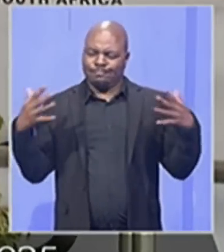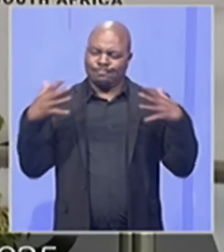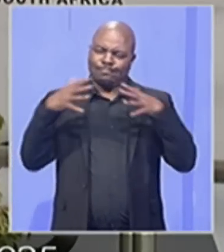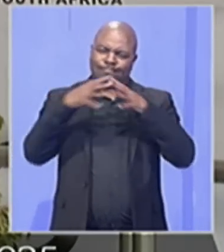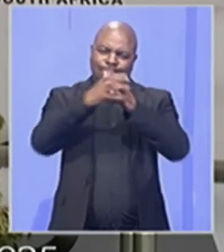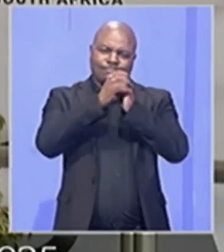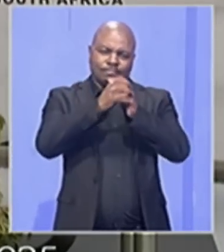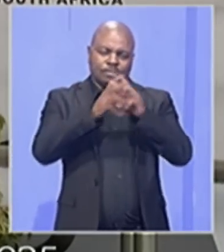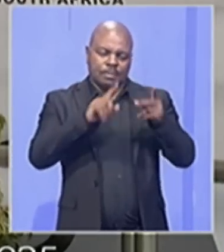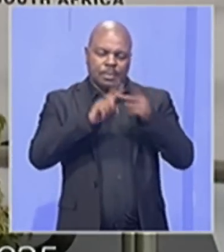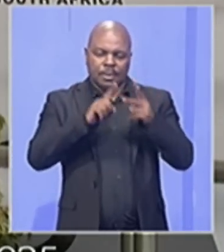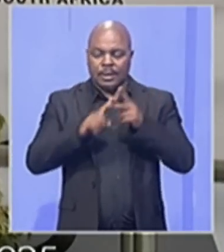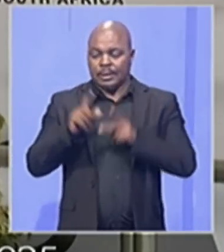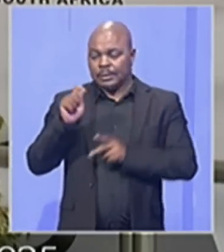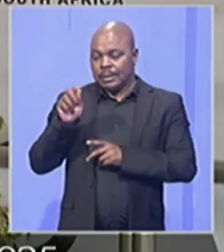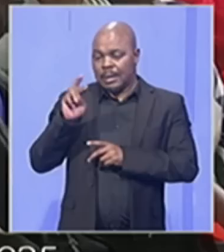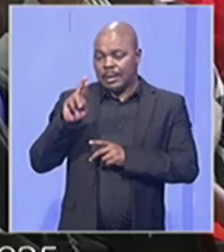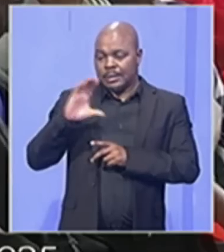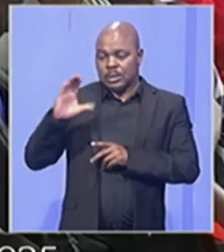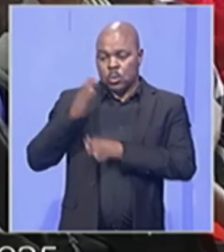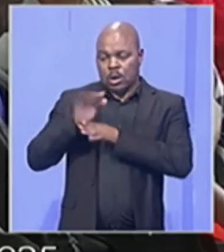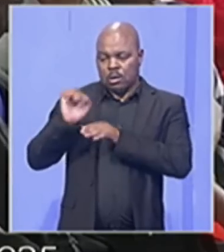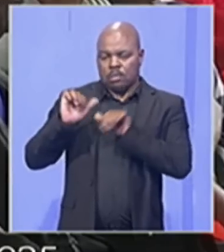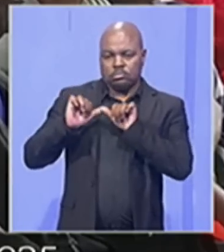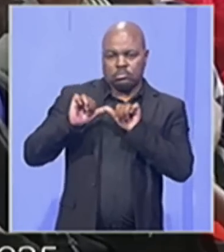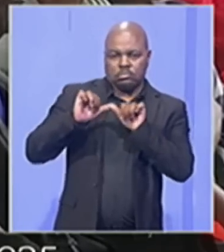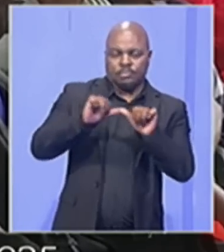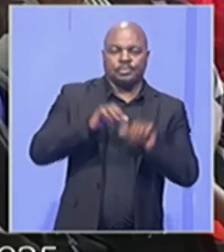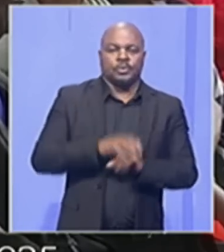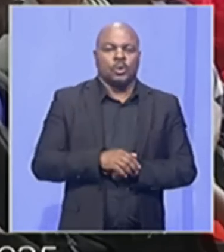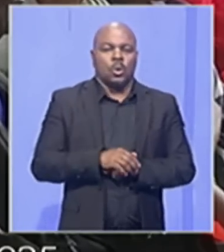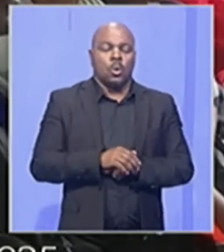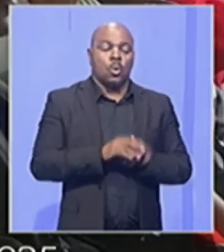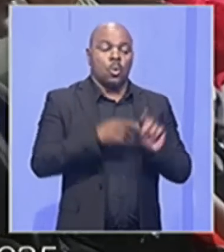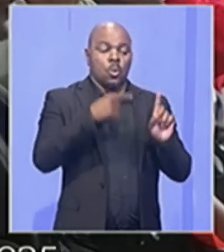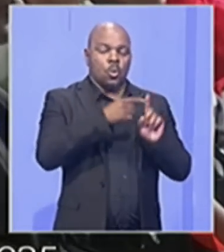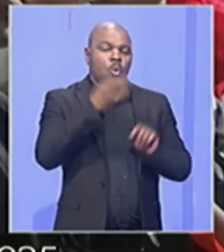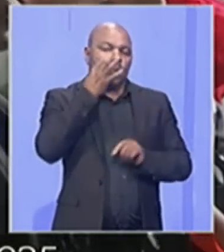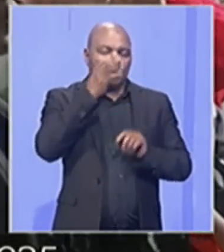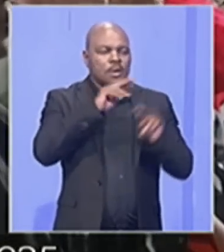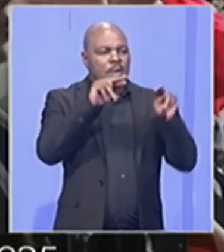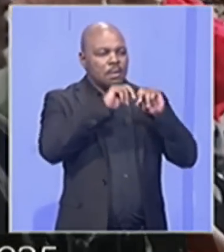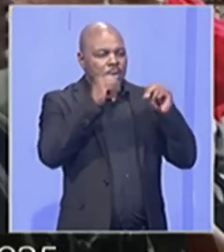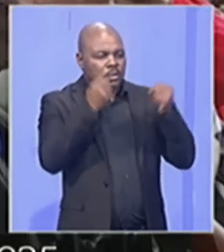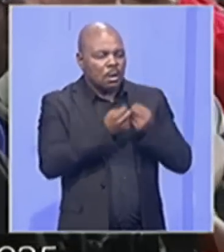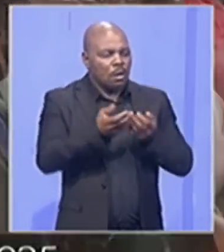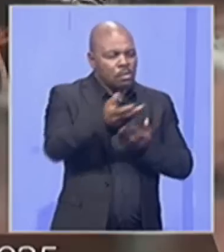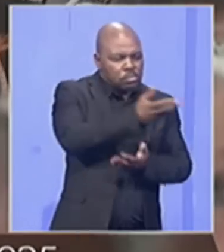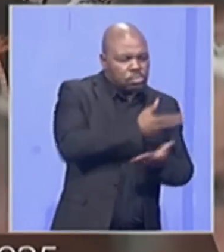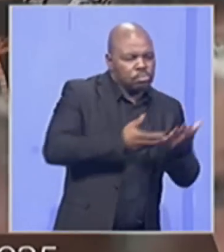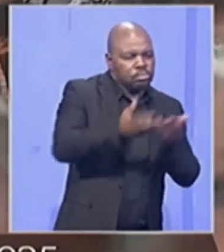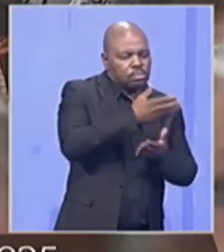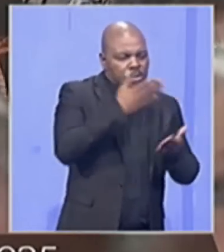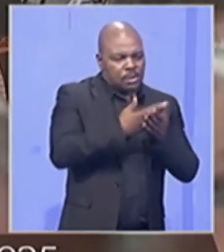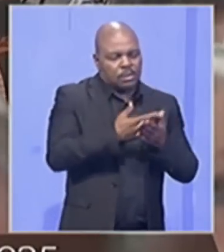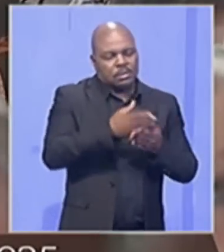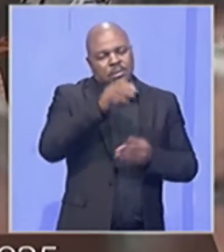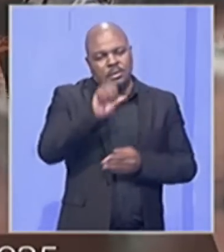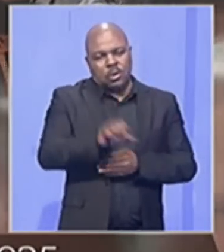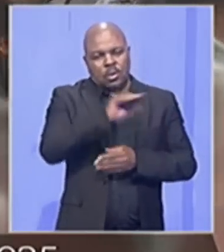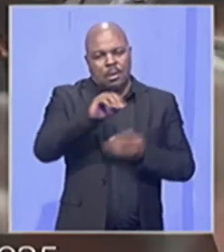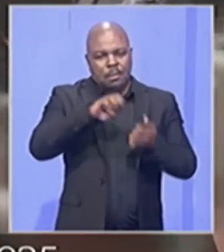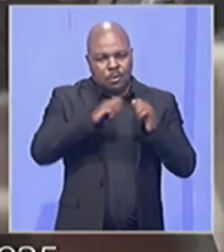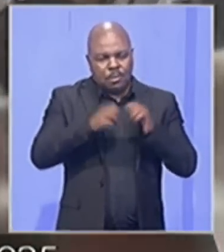mosebetsi wa Commission ya Nnete le Puelano. O re ditherisano tsa setjhaba di tla thusa ho fihlella ditharollo diphepetsong tsa kahisano